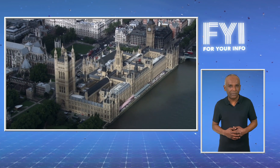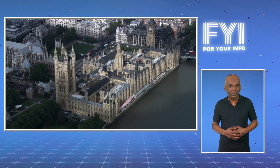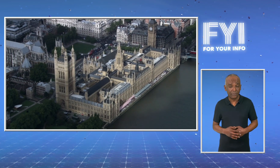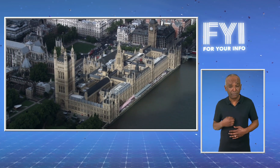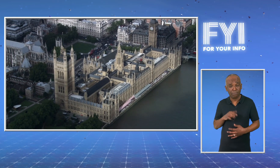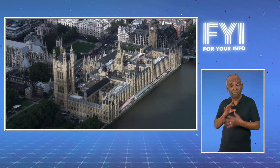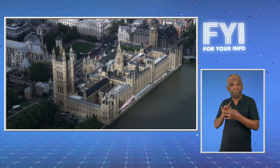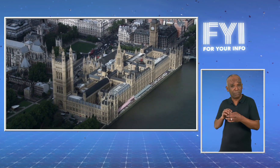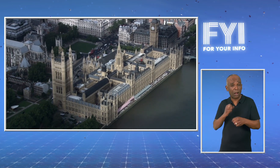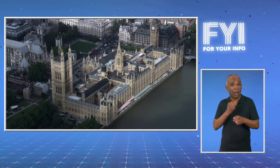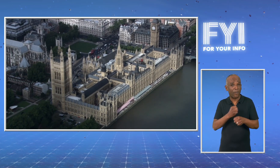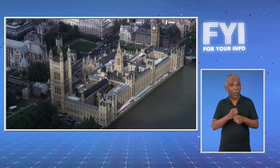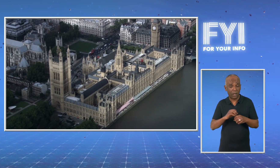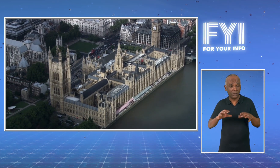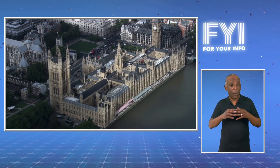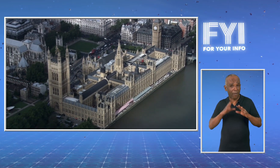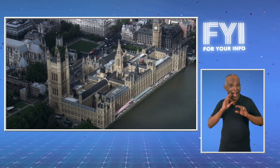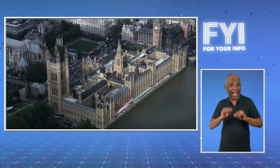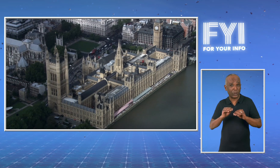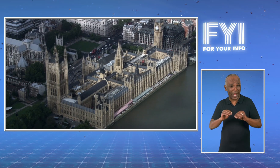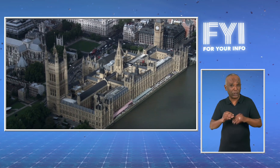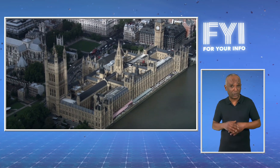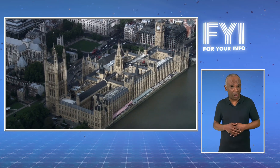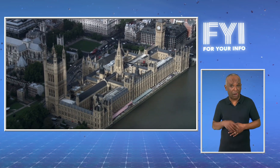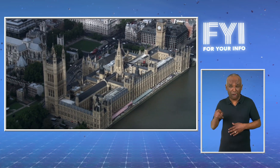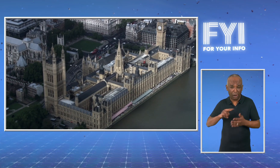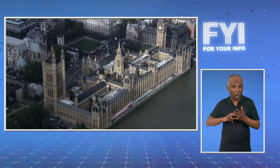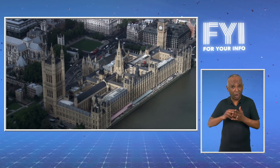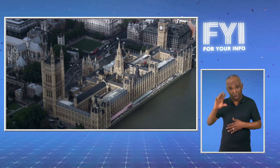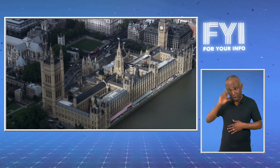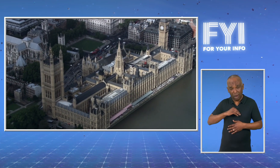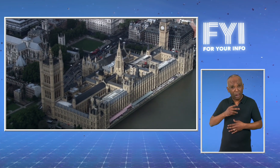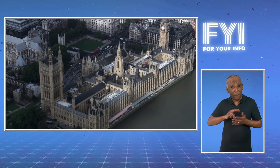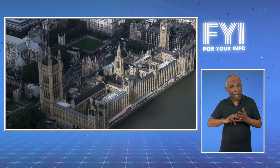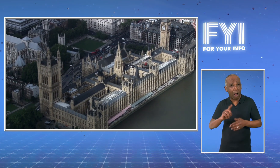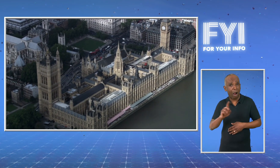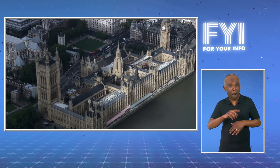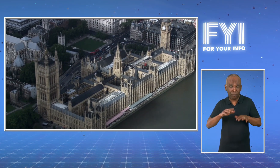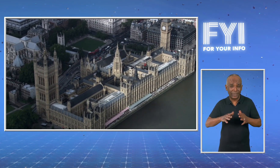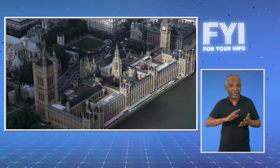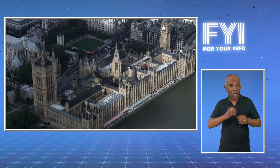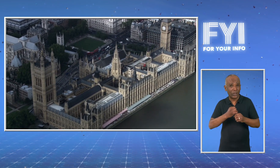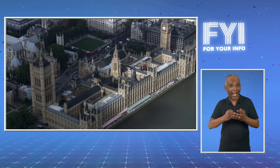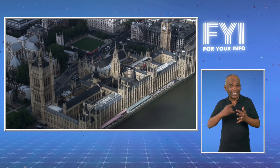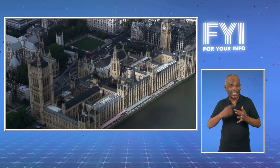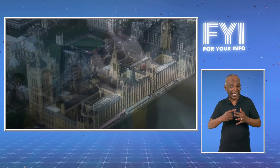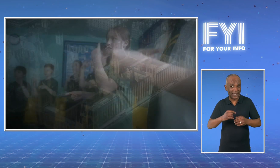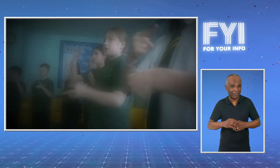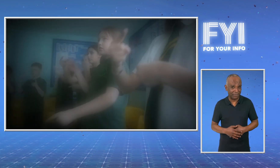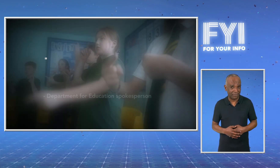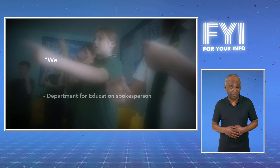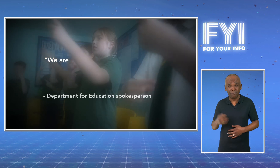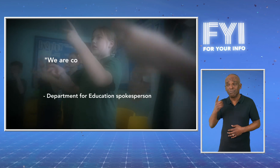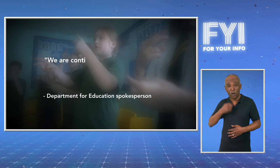in touch with the government's Department of Education to get an update on their plans for British Sign Language GCSE, and they told